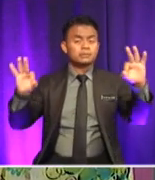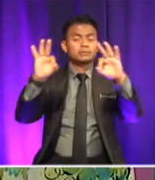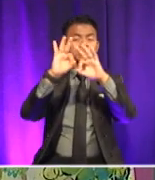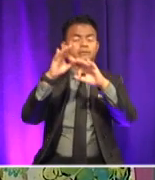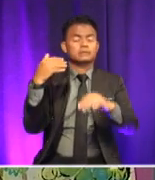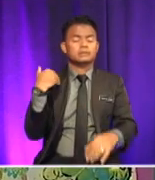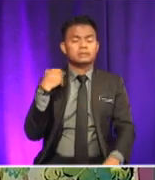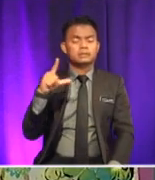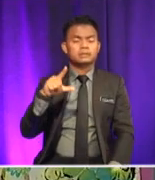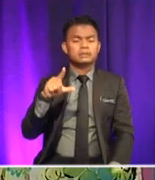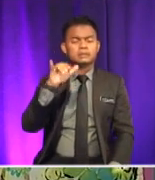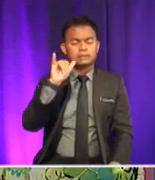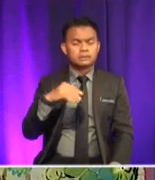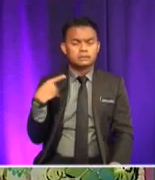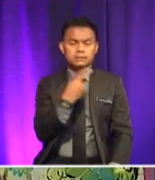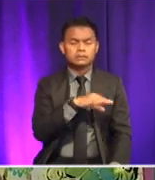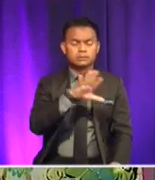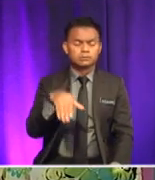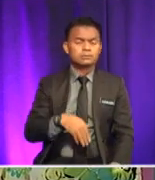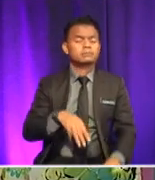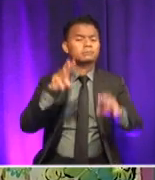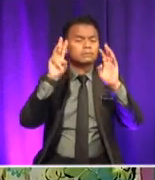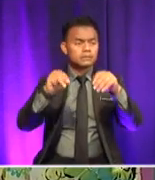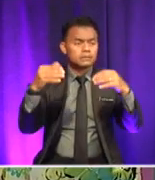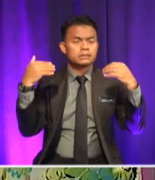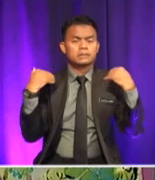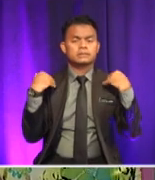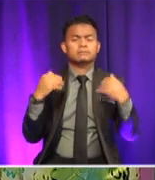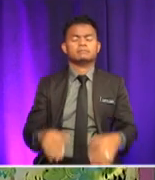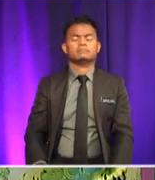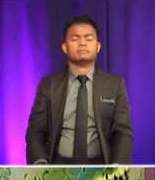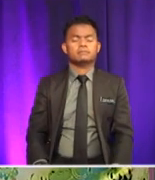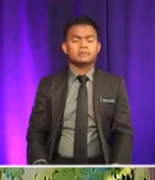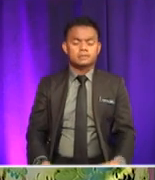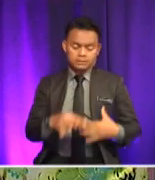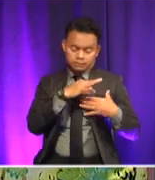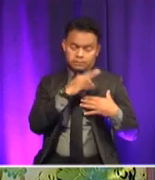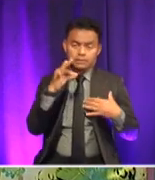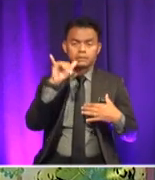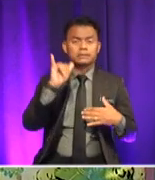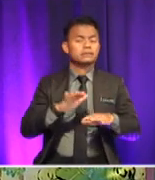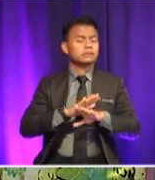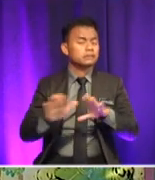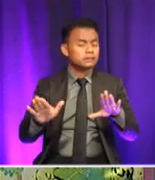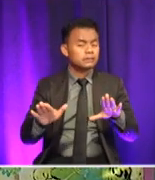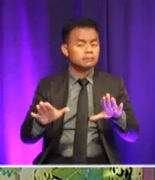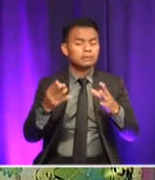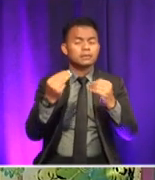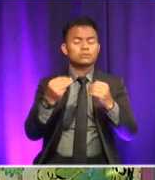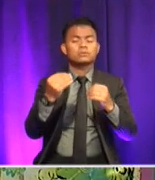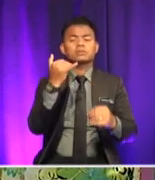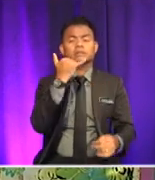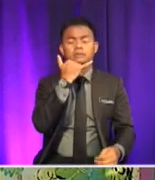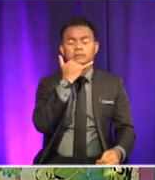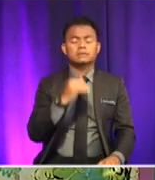us must have, is the spirit to never give up, okay? Because in the story that we